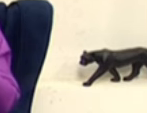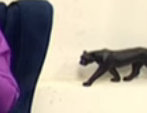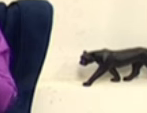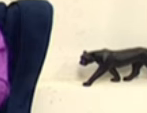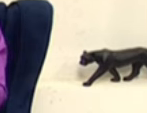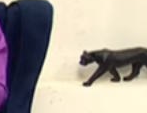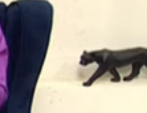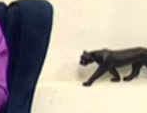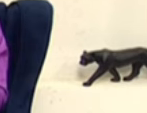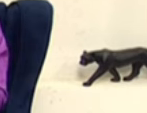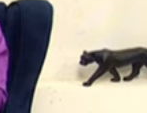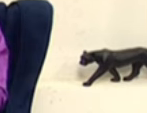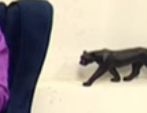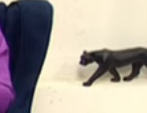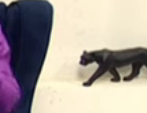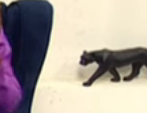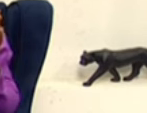T.